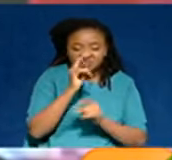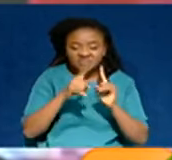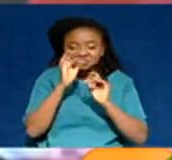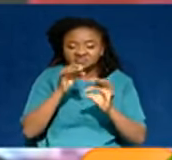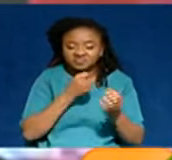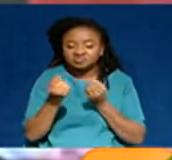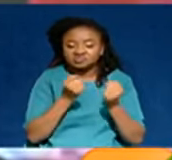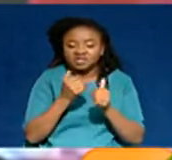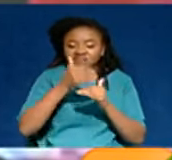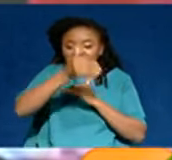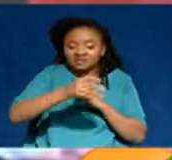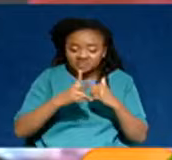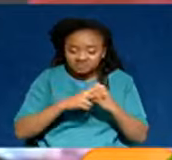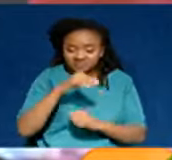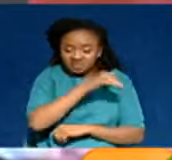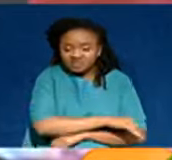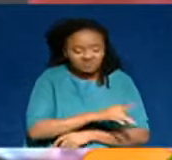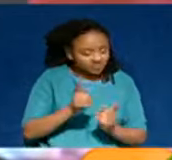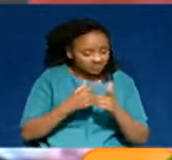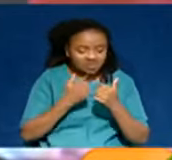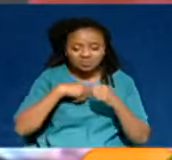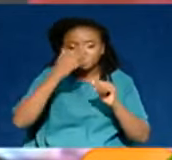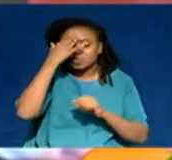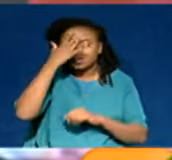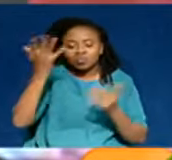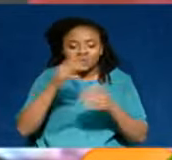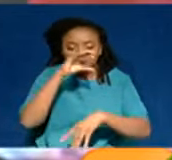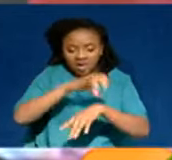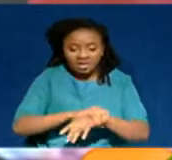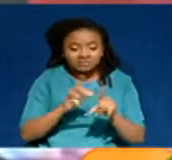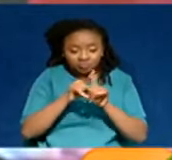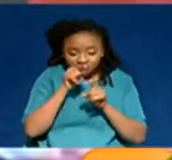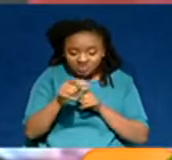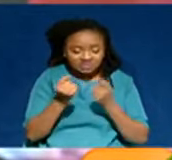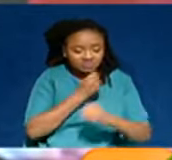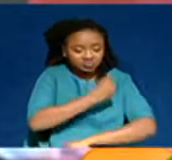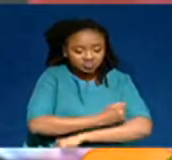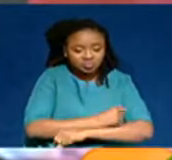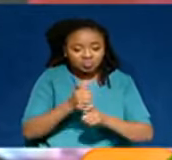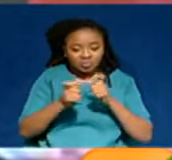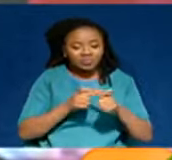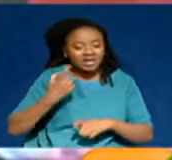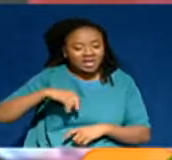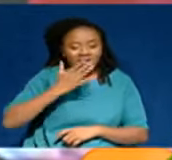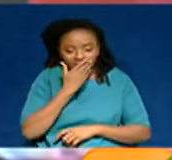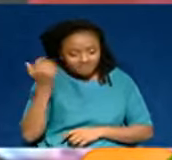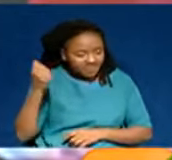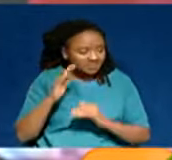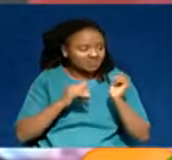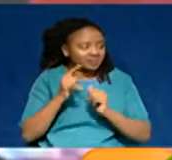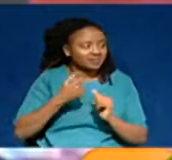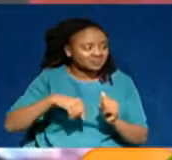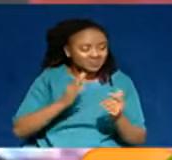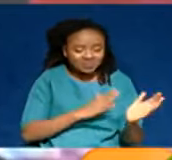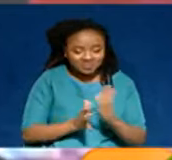p.m., yeah. We are able to detect where the vehicle is, and the school can have a better control. Okay. In fact, we are going to be even better than that. We are going to provide